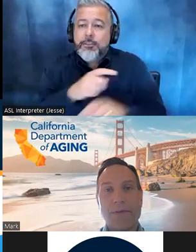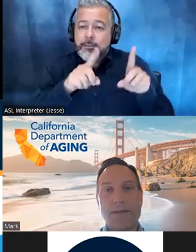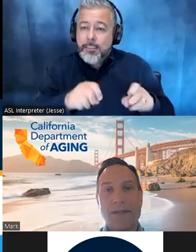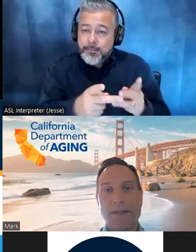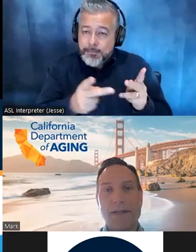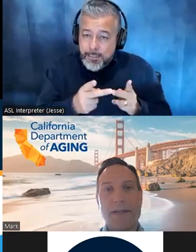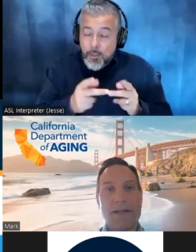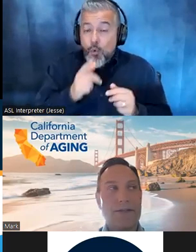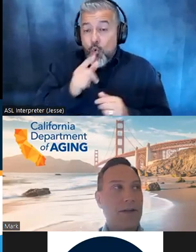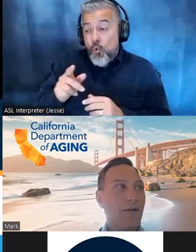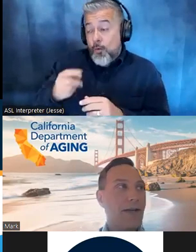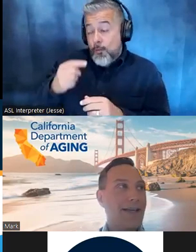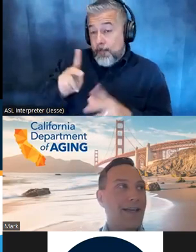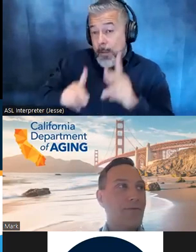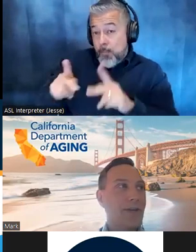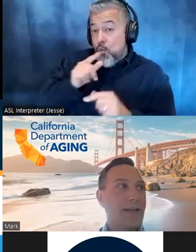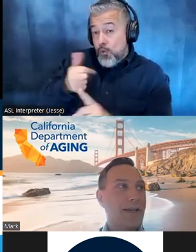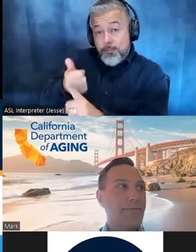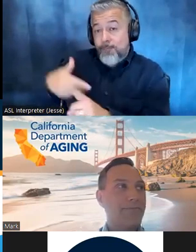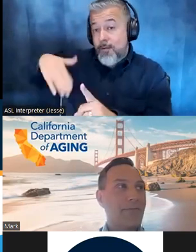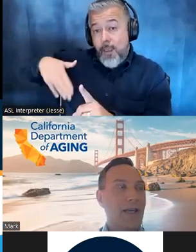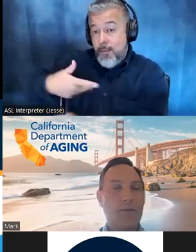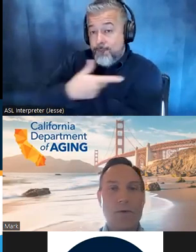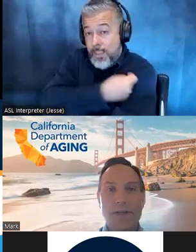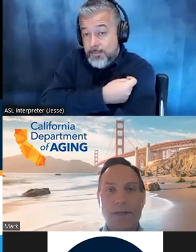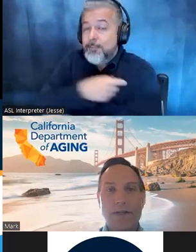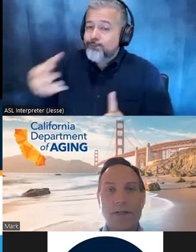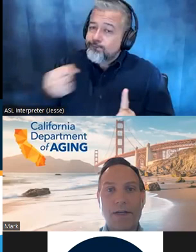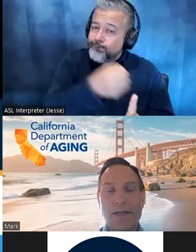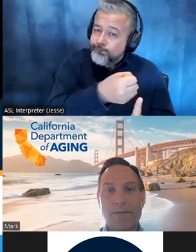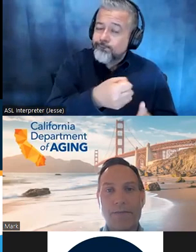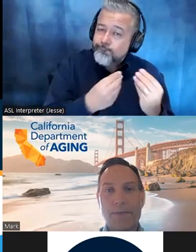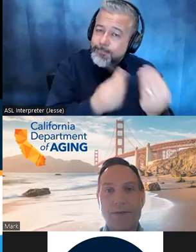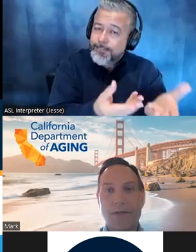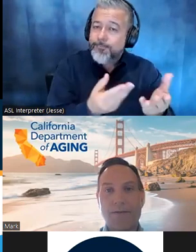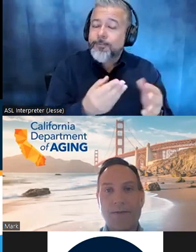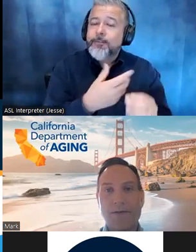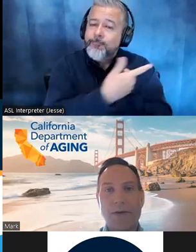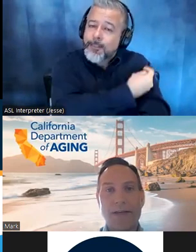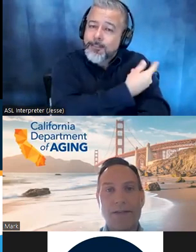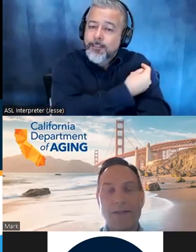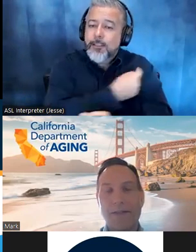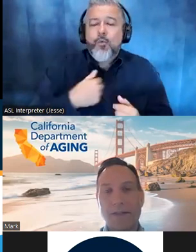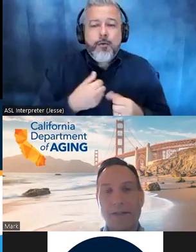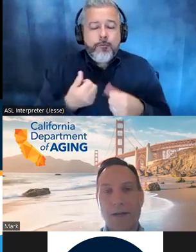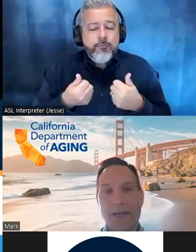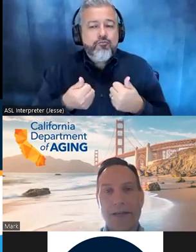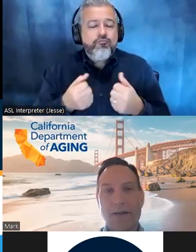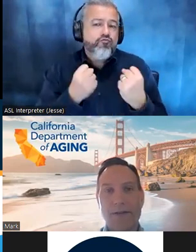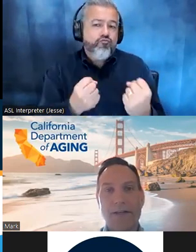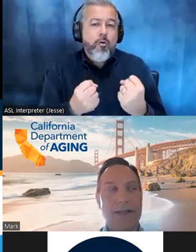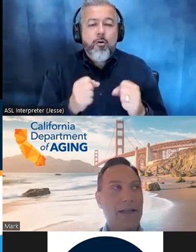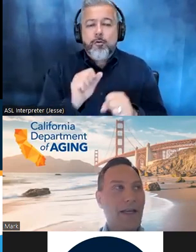currently unvaccinated. So again, we have really good, strong efforts underway to continue to